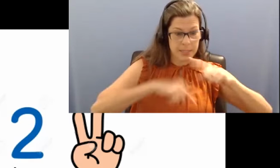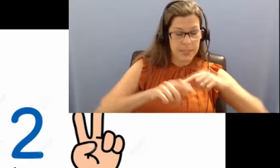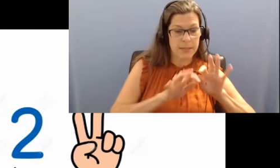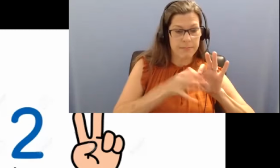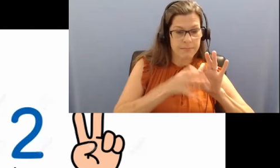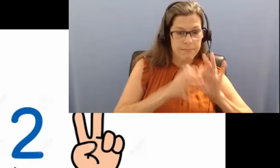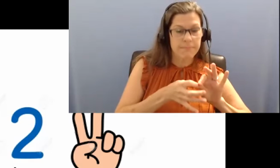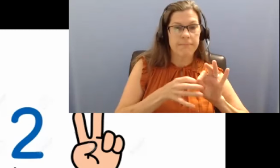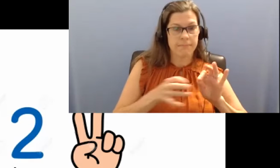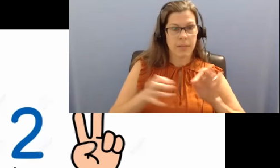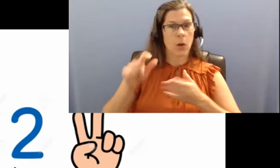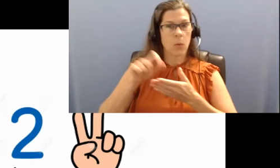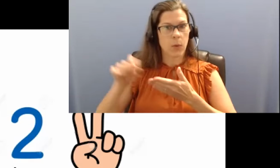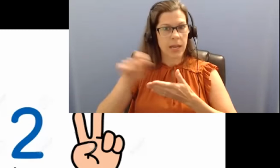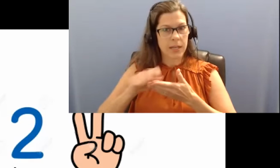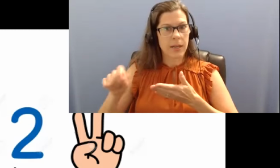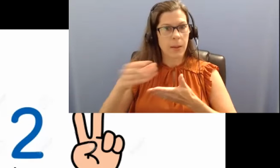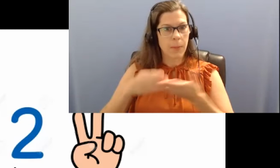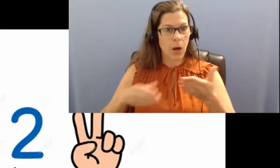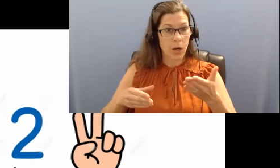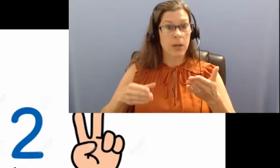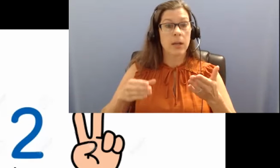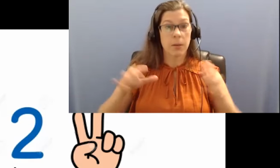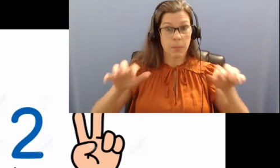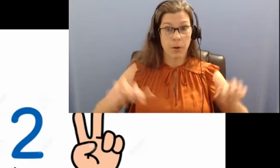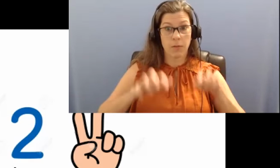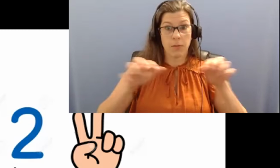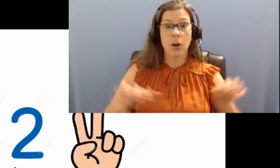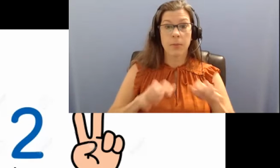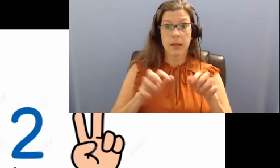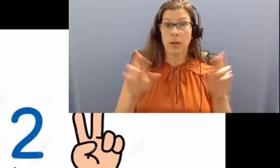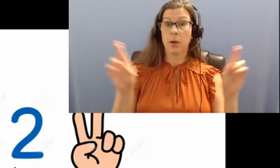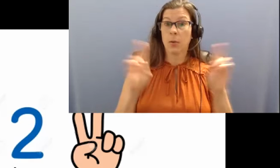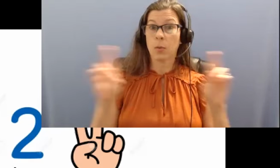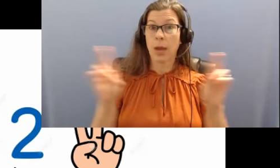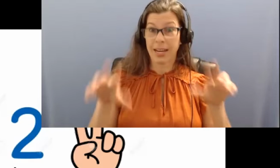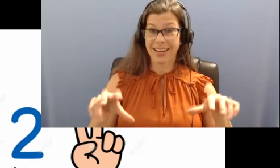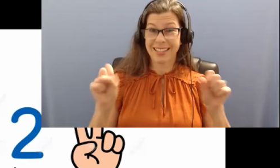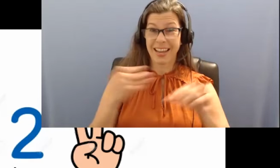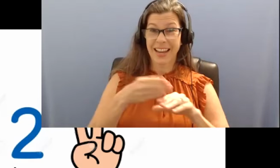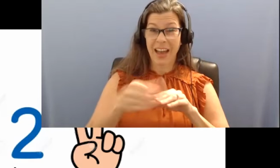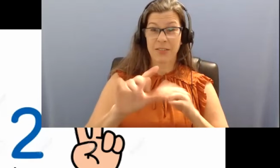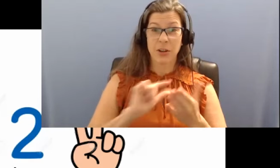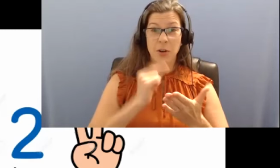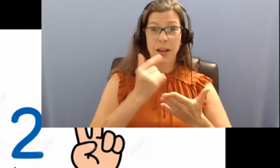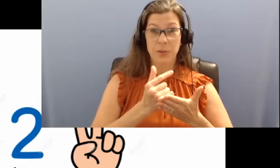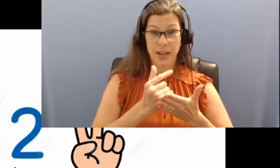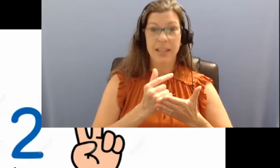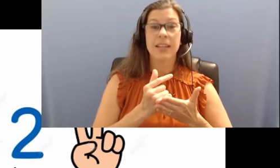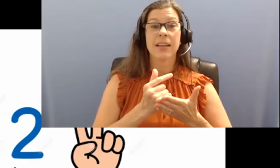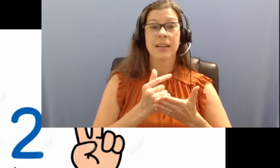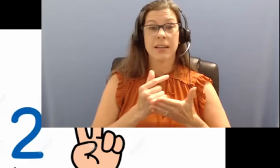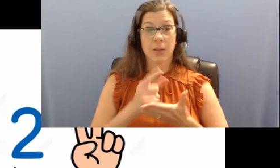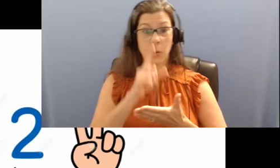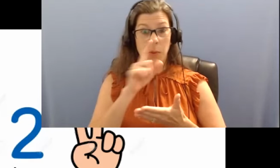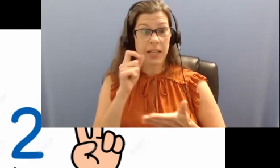written assessment. The performance assessment you will be prepared to take after graduation. The really